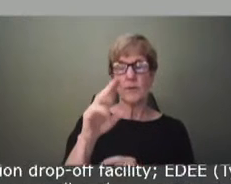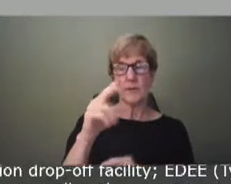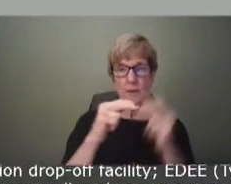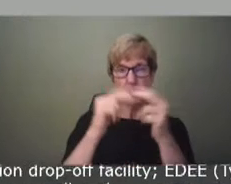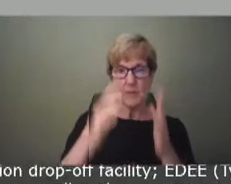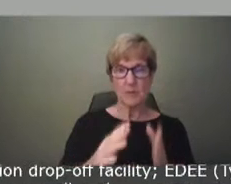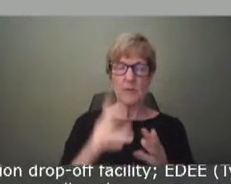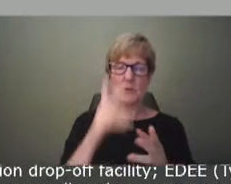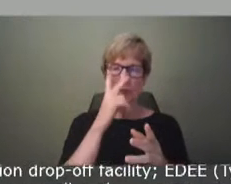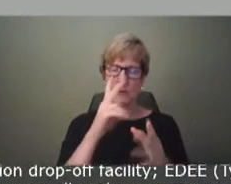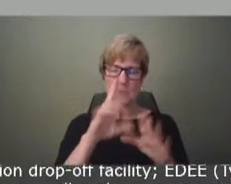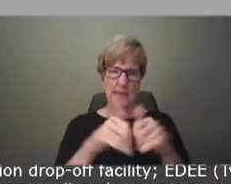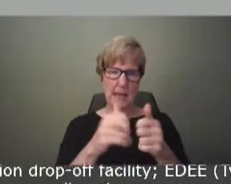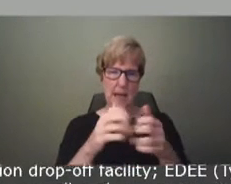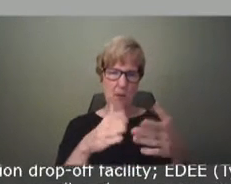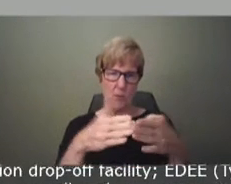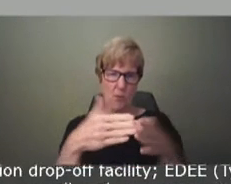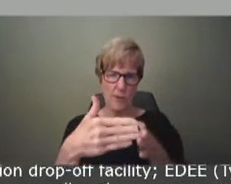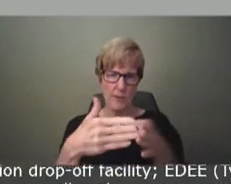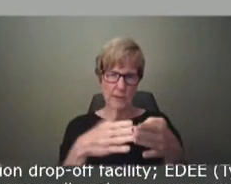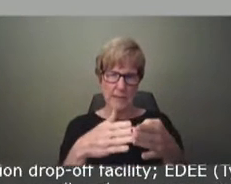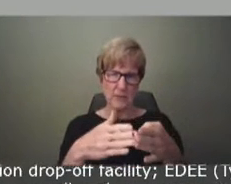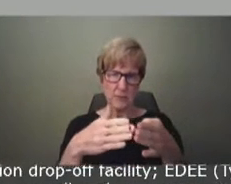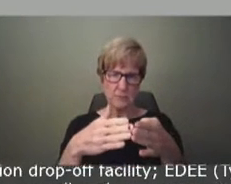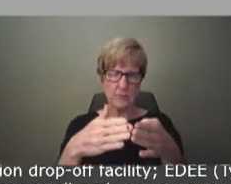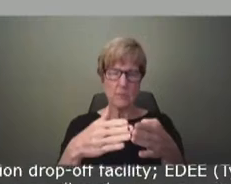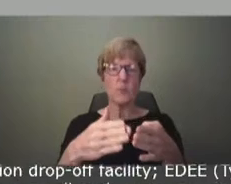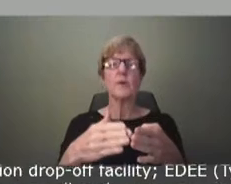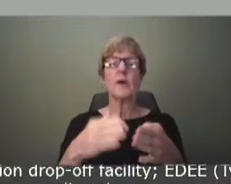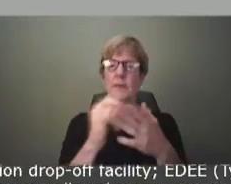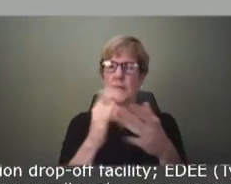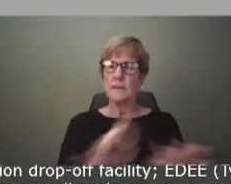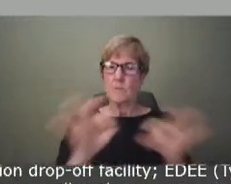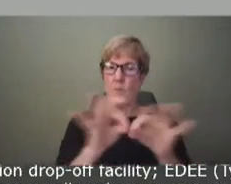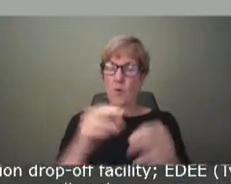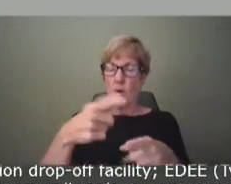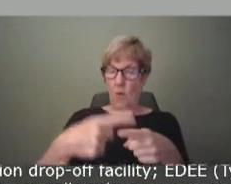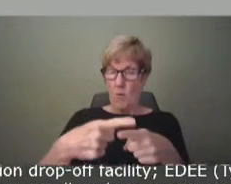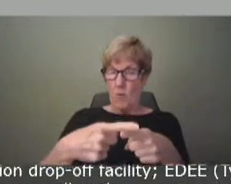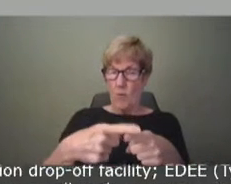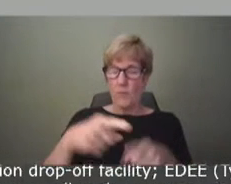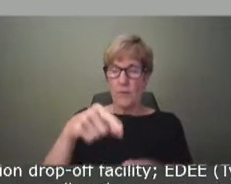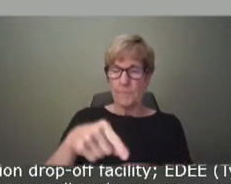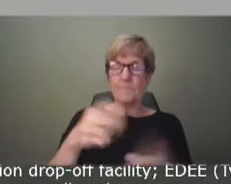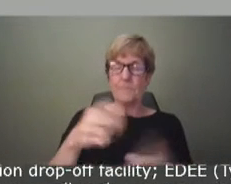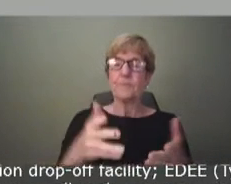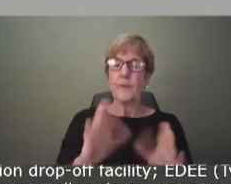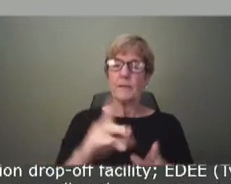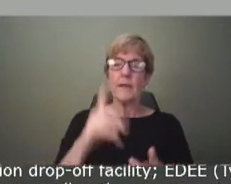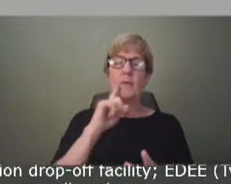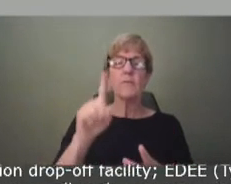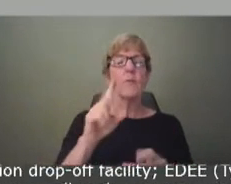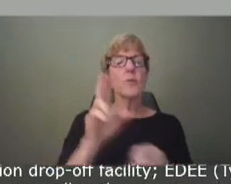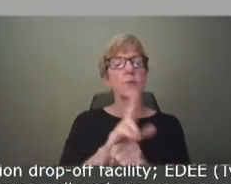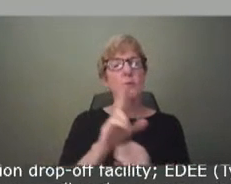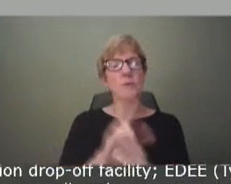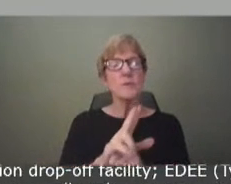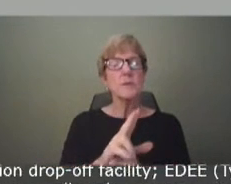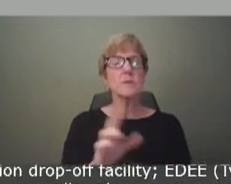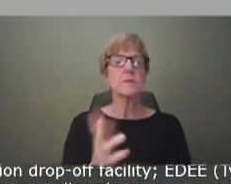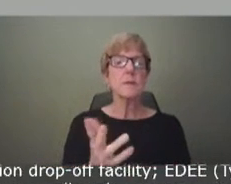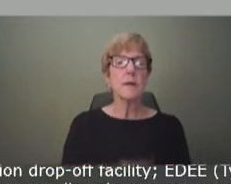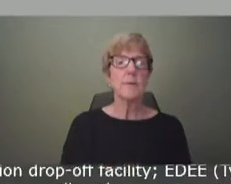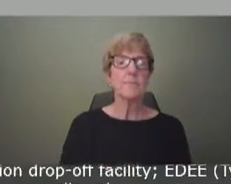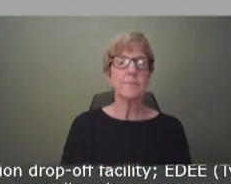orientation there uh facing that corner which is an important Corner in the community uh would allow for the following uses of uh